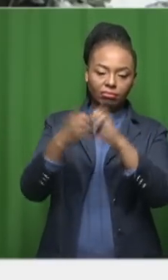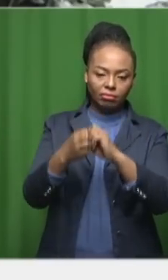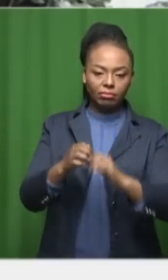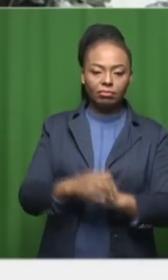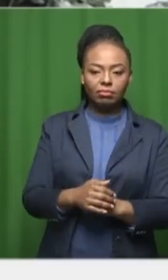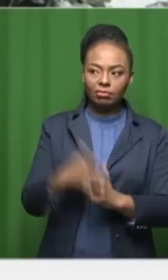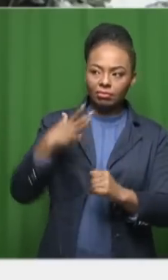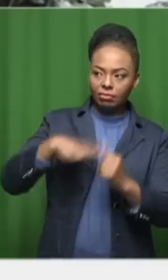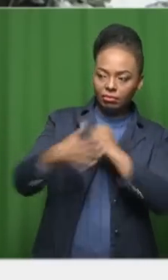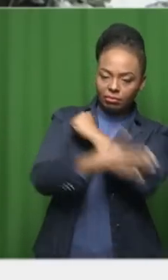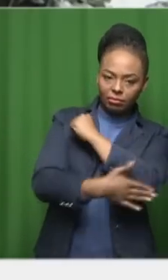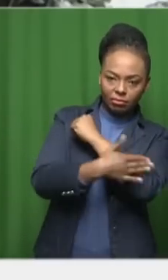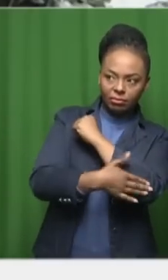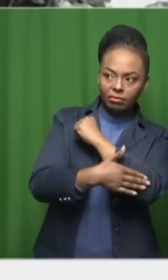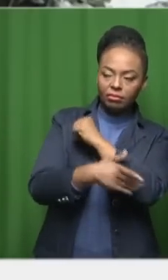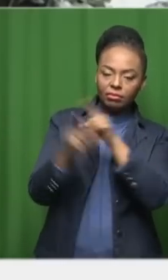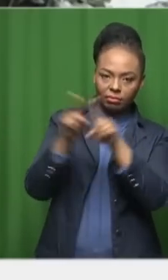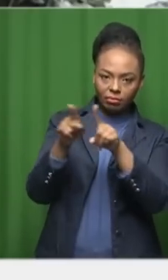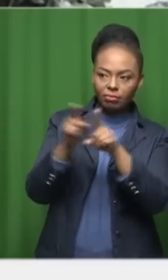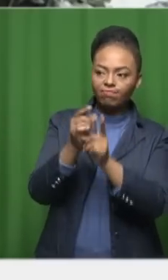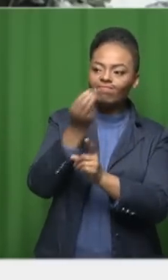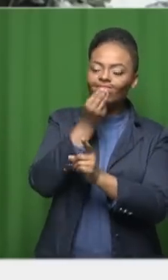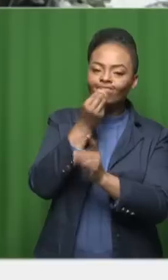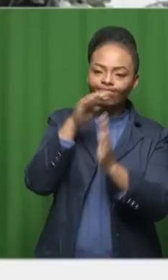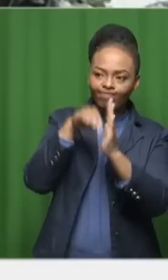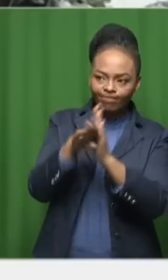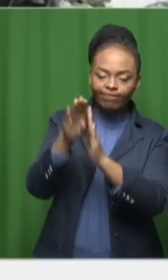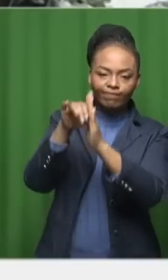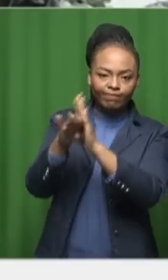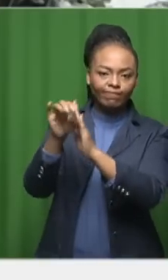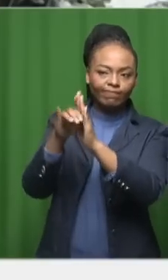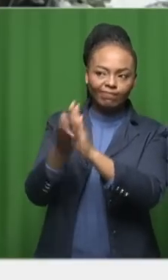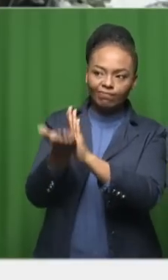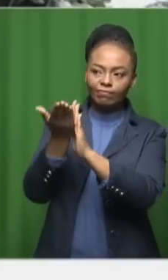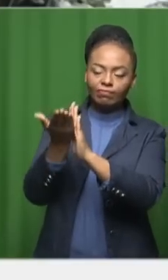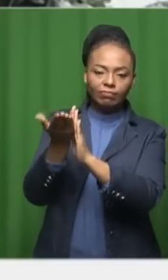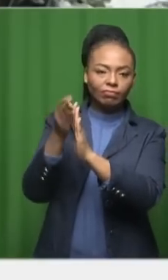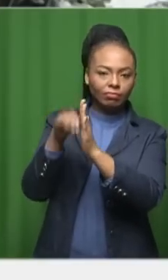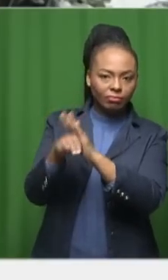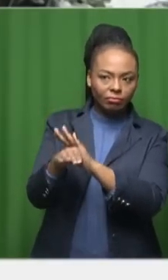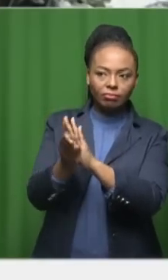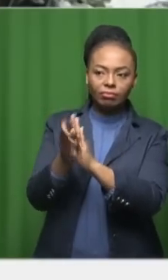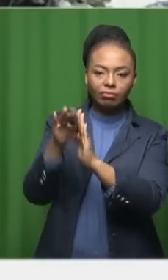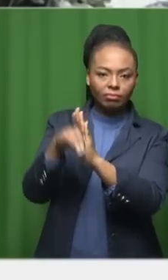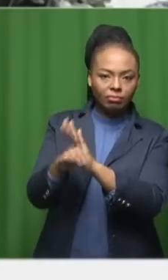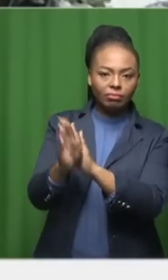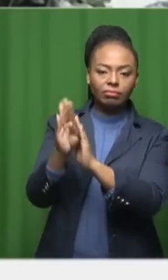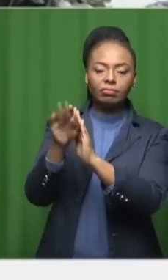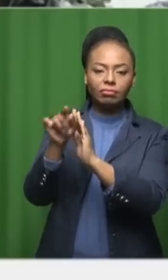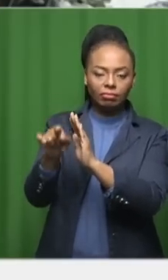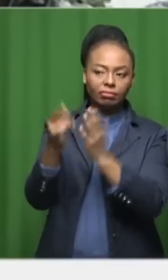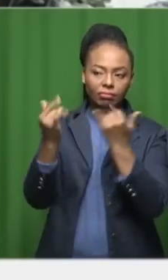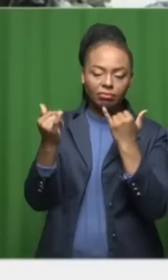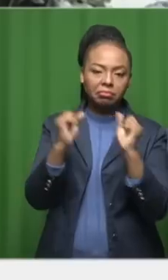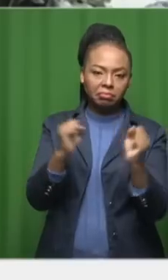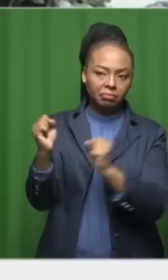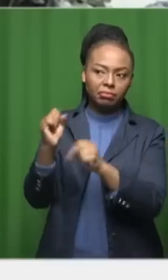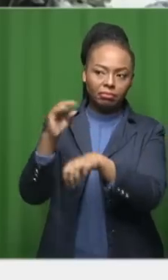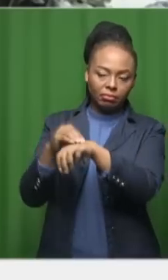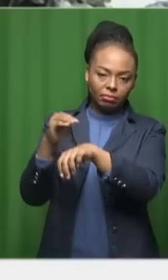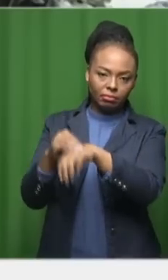food inflation also remains to be a problem. And I think what aggravates our situation in South